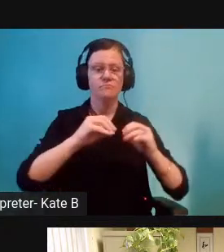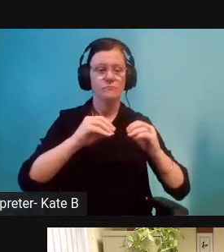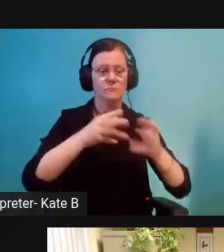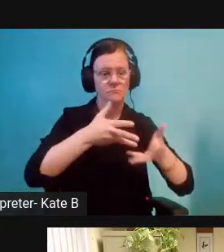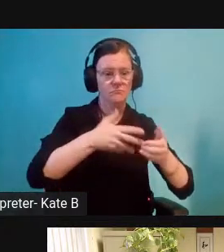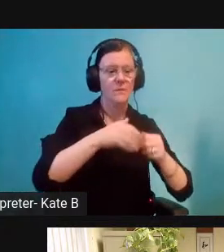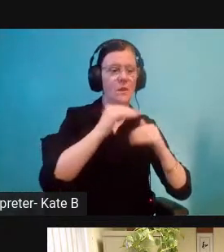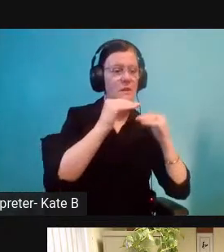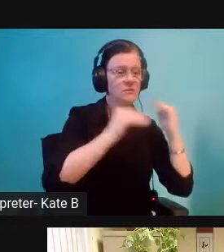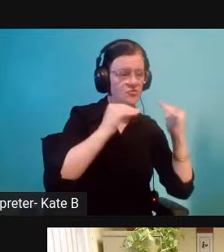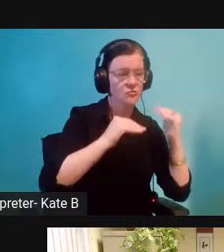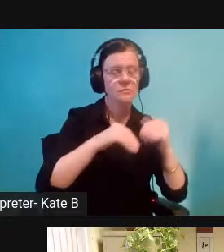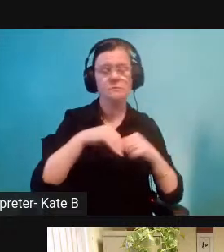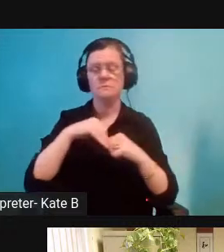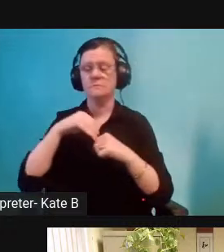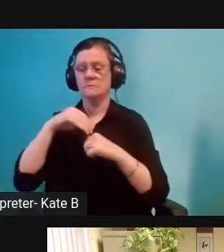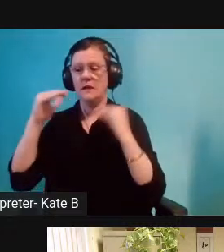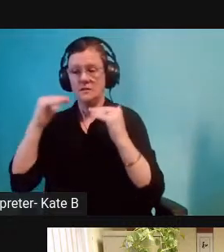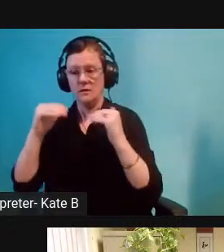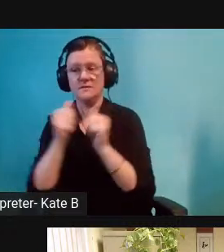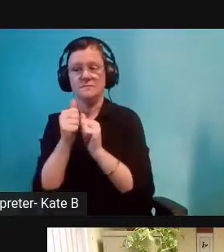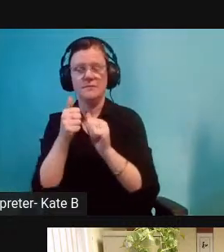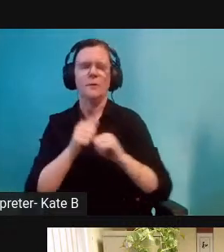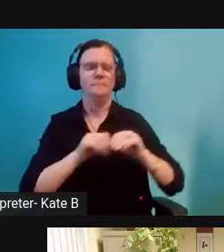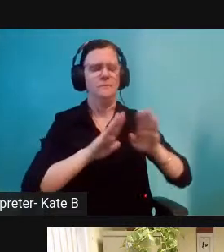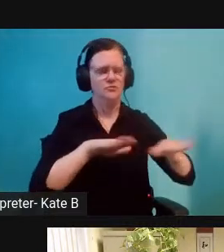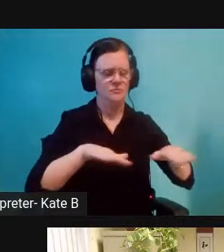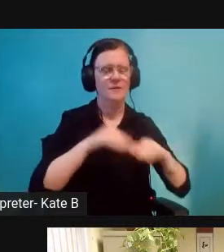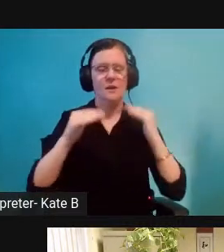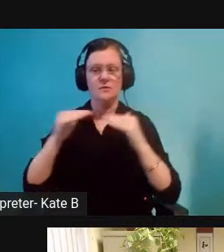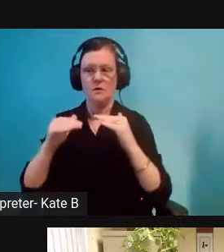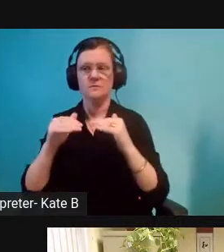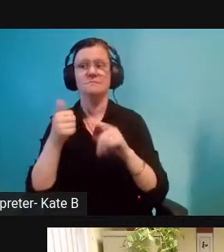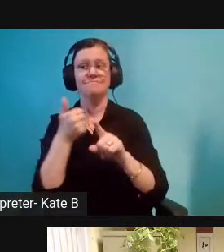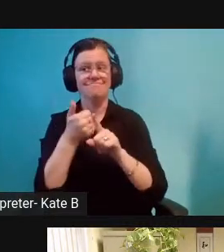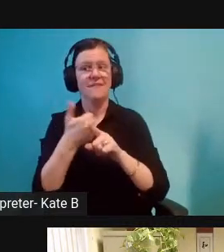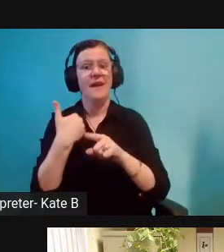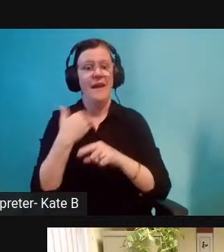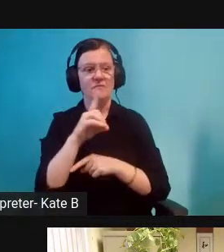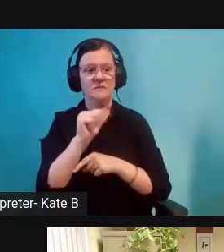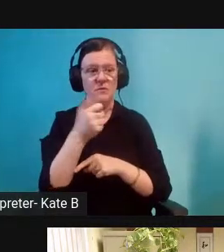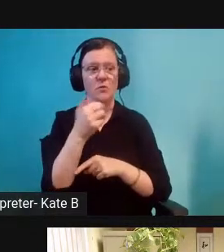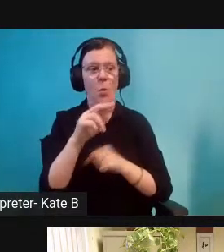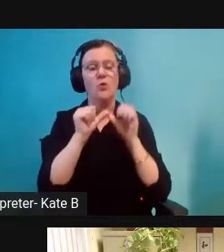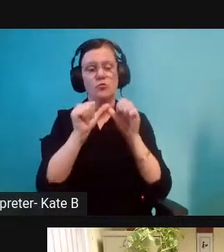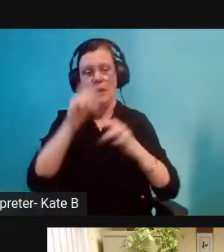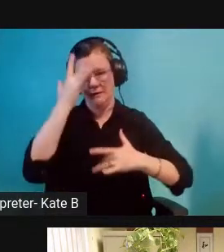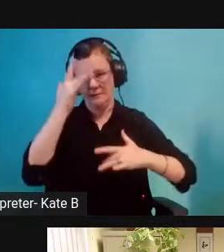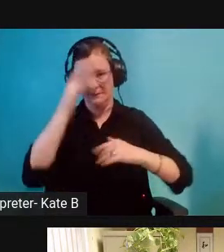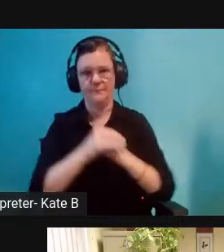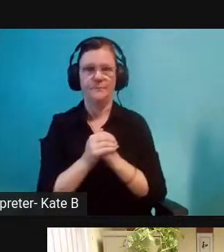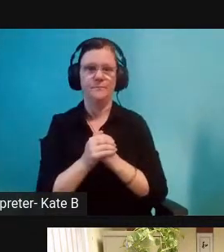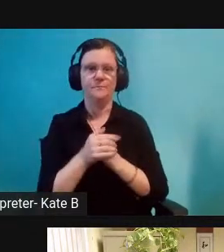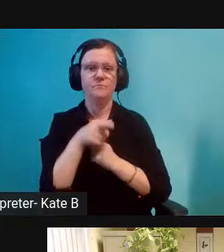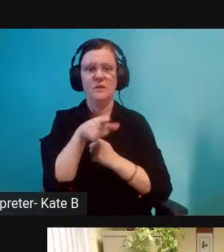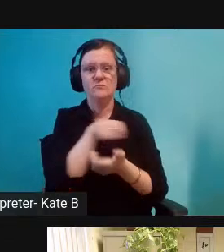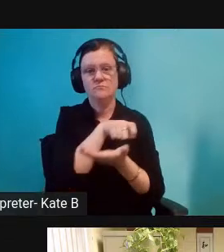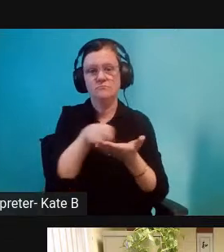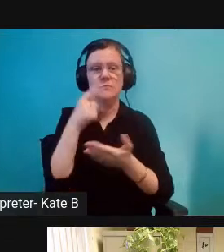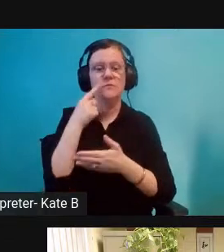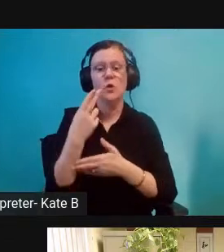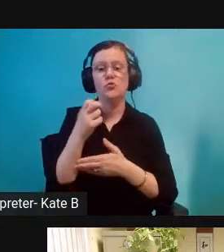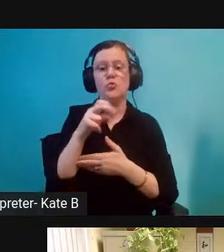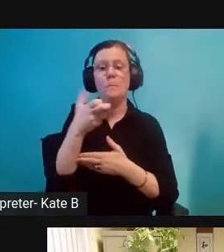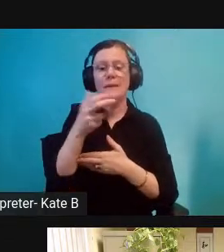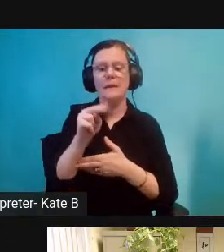and adults with chronic illness and disabilities. He has been the recipient of the Humanism in Medicine